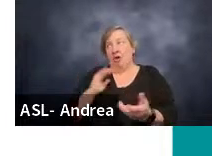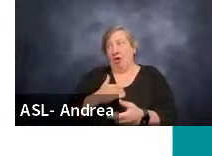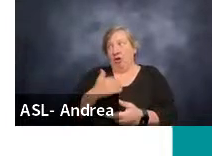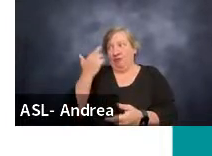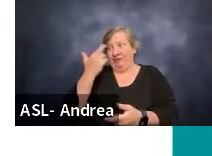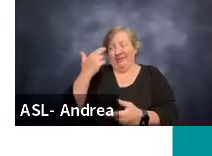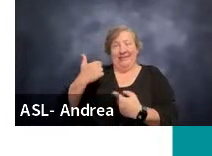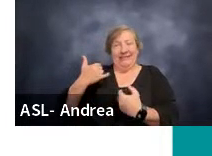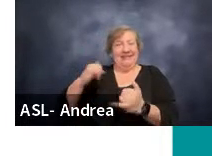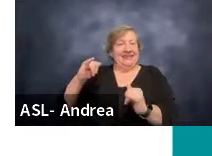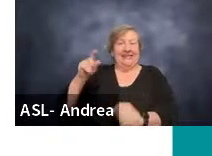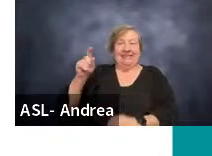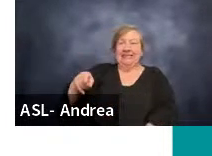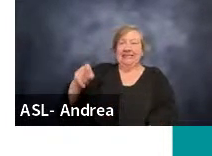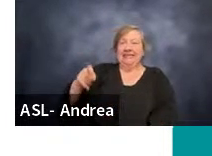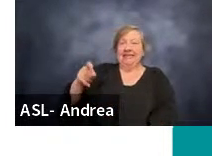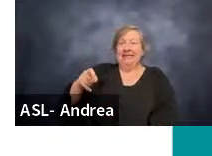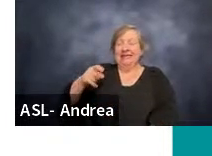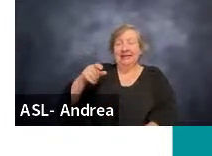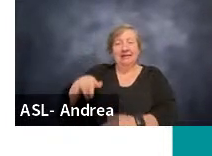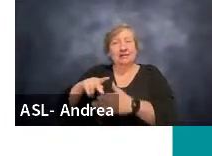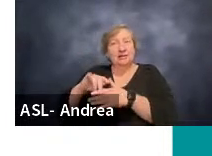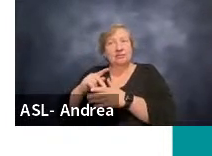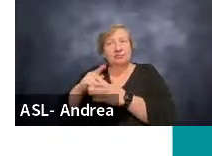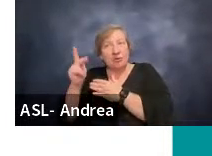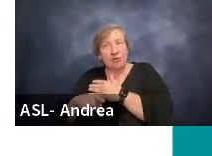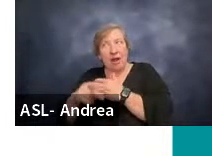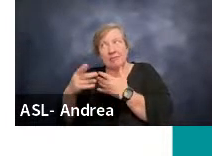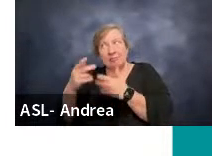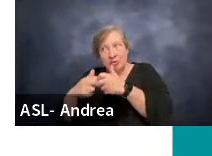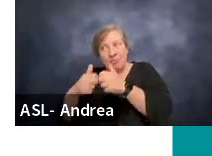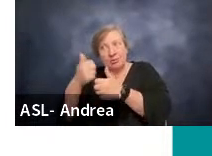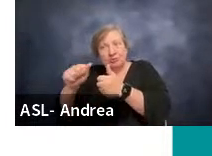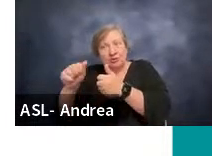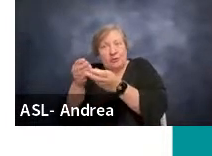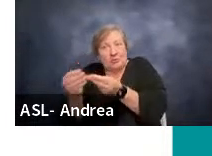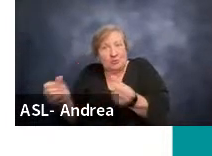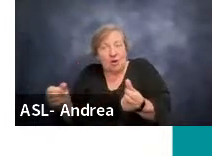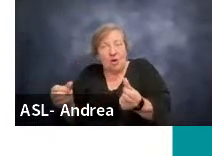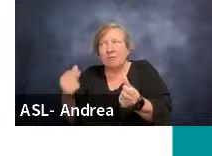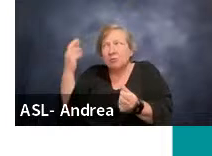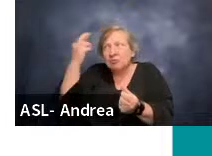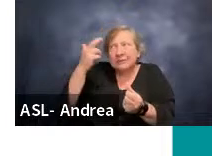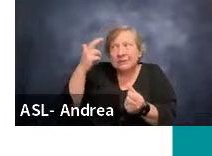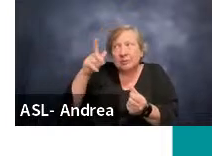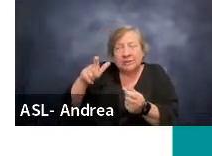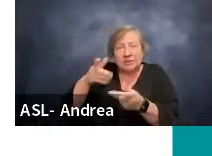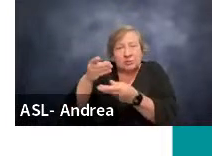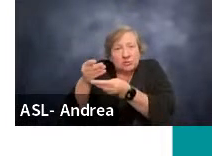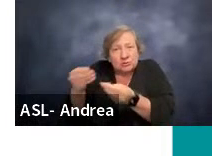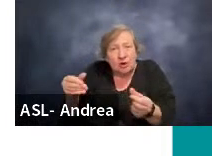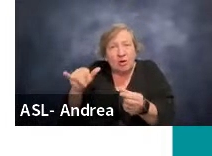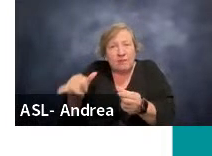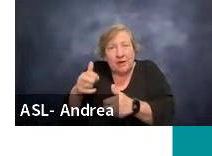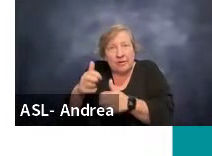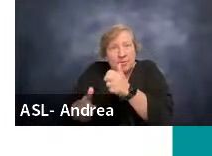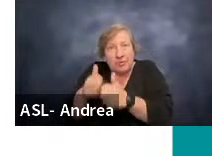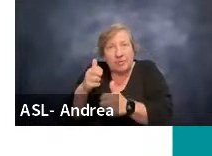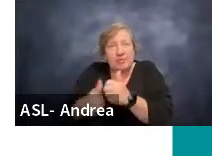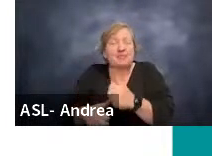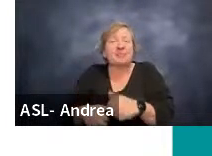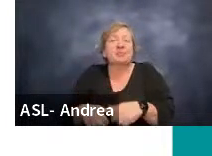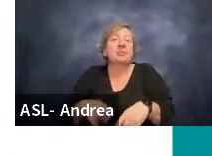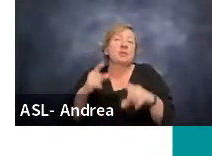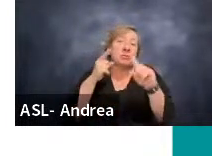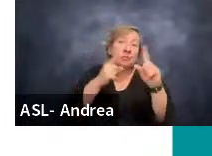program. Those are the problems that we're trying to solve and the purpose of solving those needs. And so the purpose and need for the